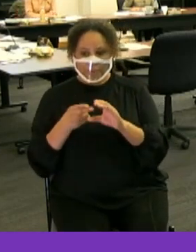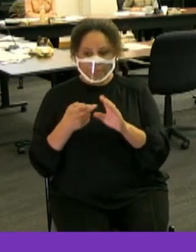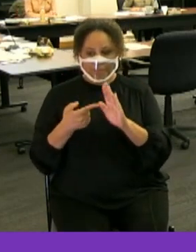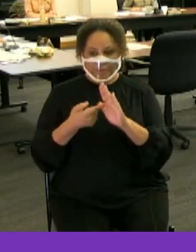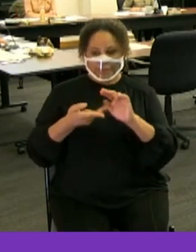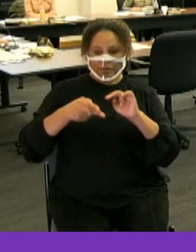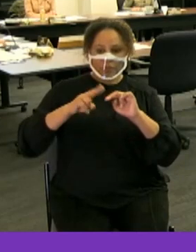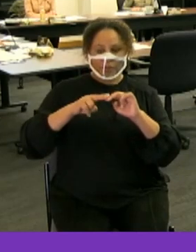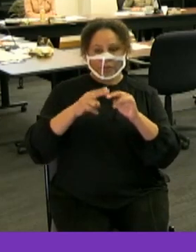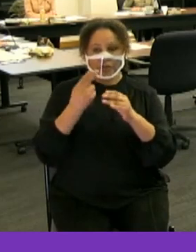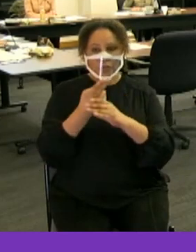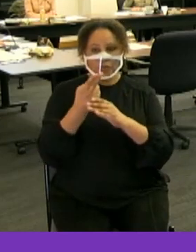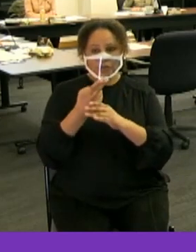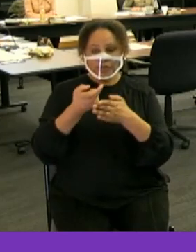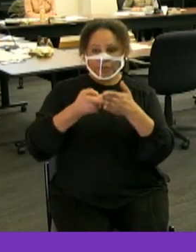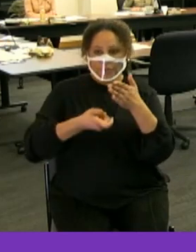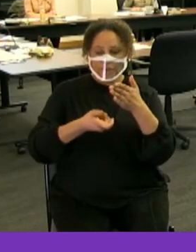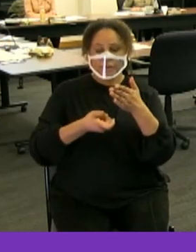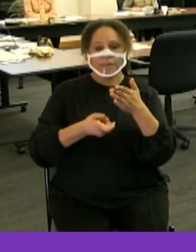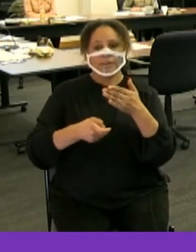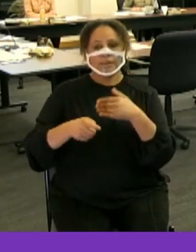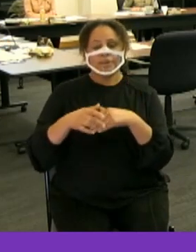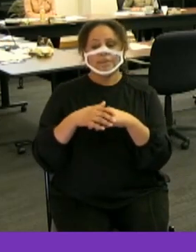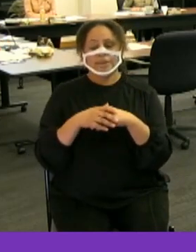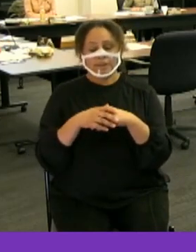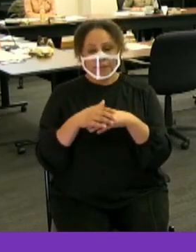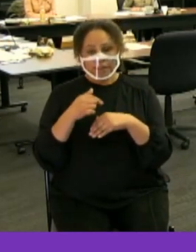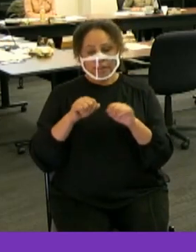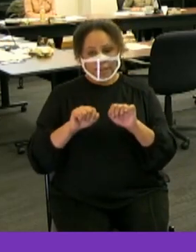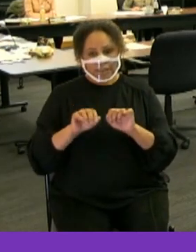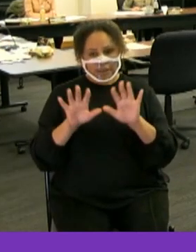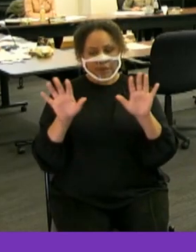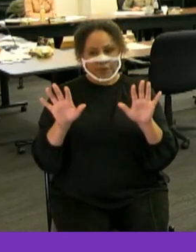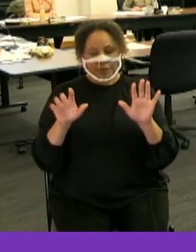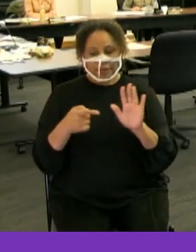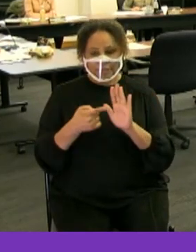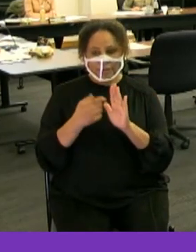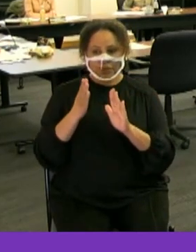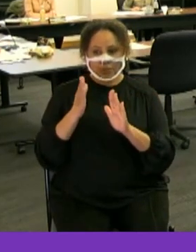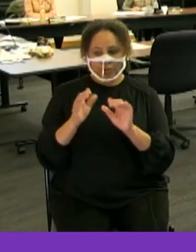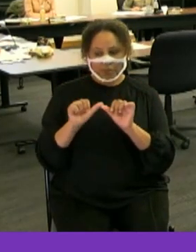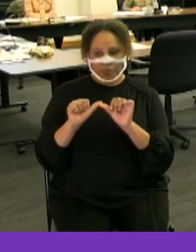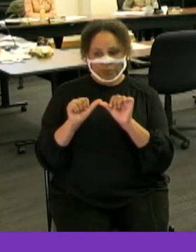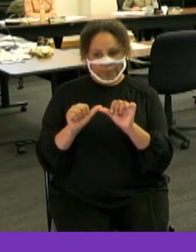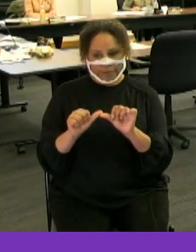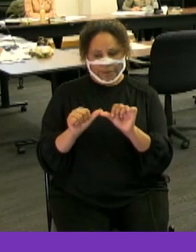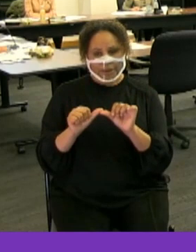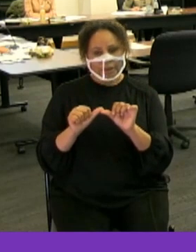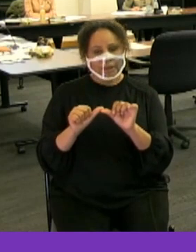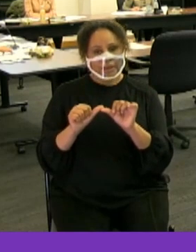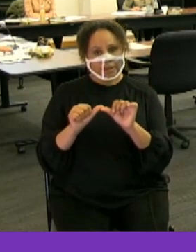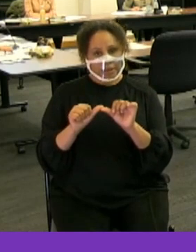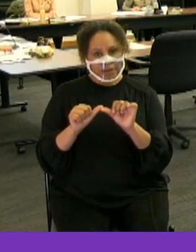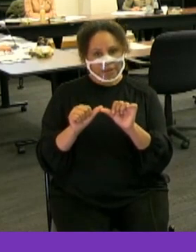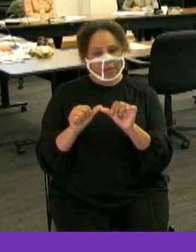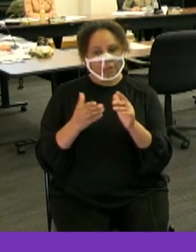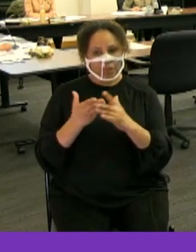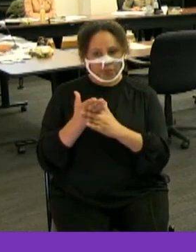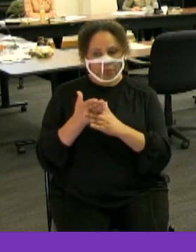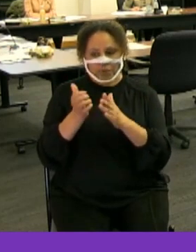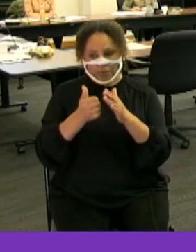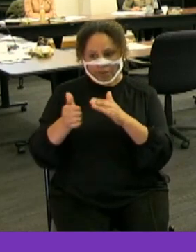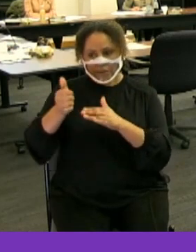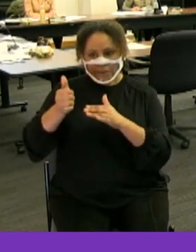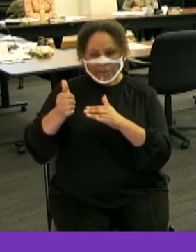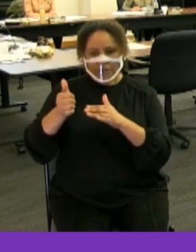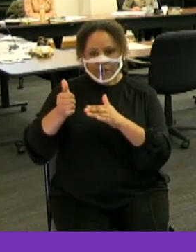is an increased usage fee for C4. Now, obviously, this will remain and, through the executive order for the governor. If